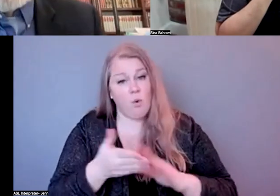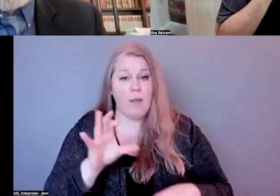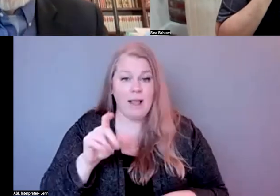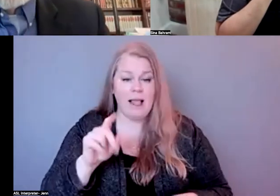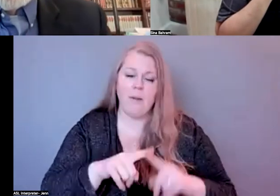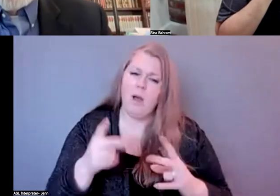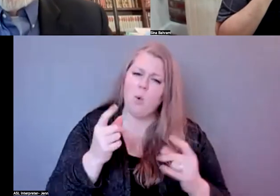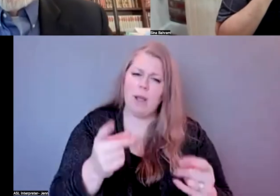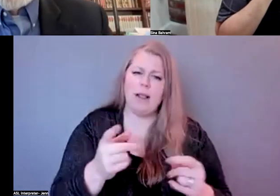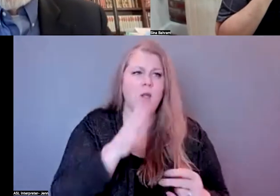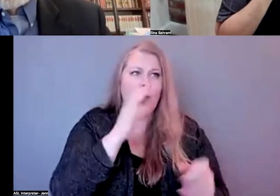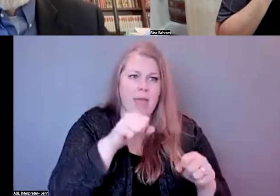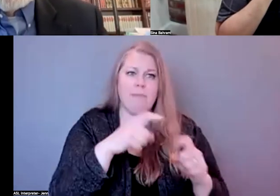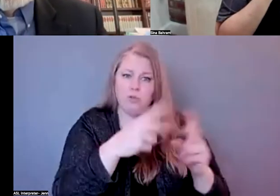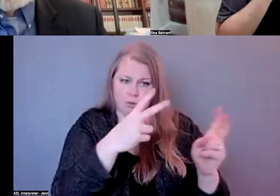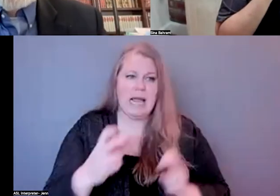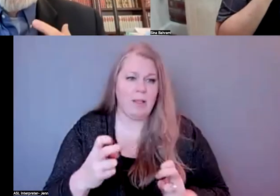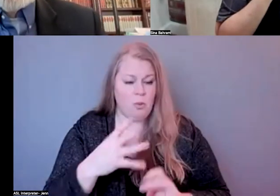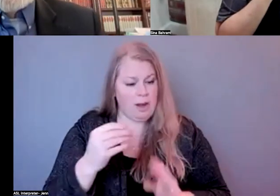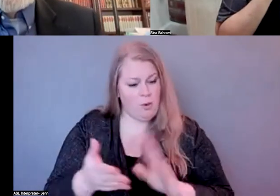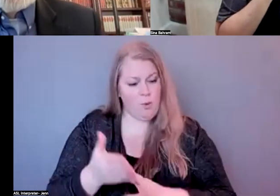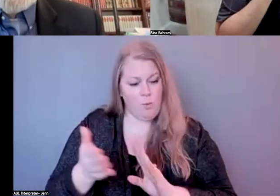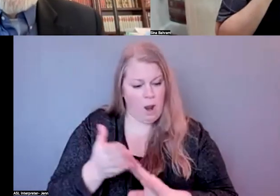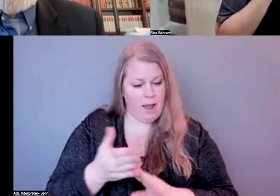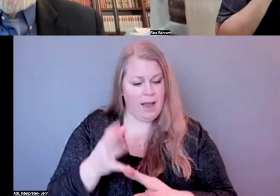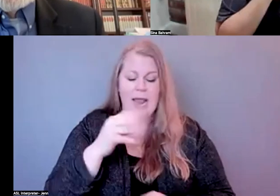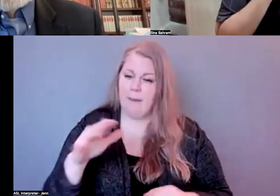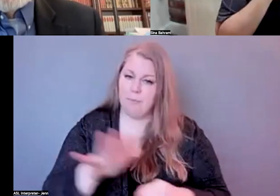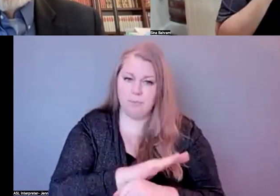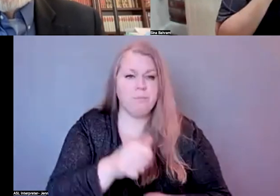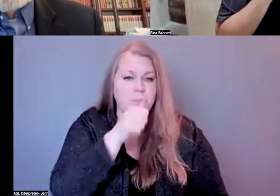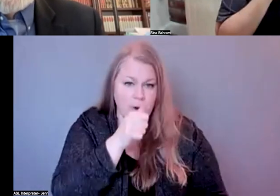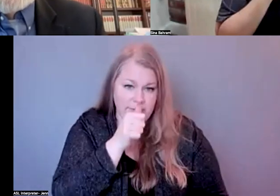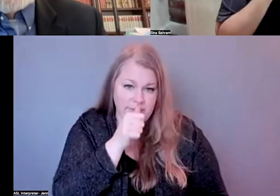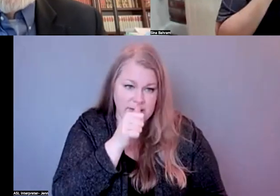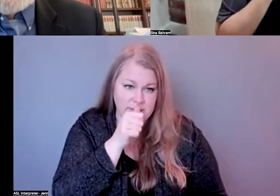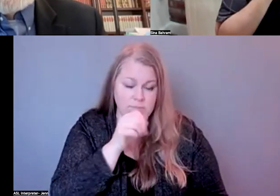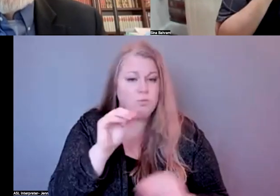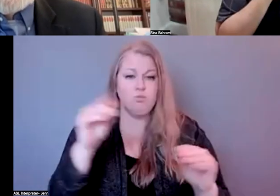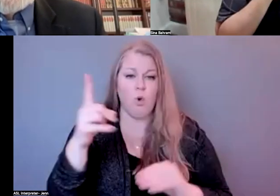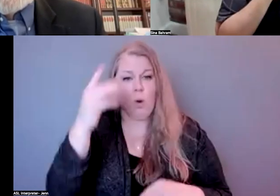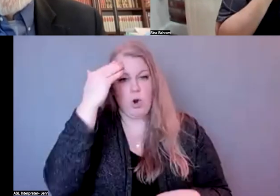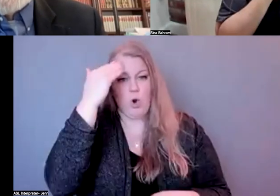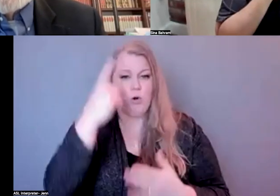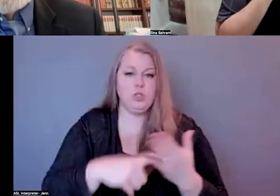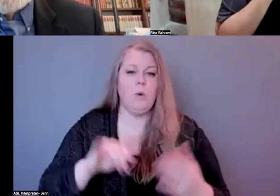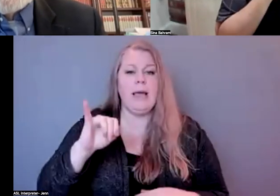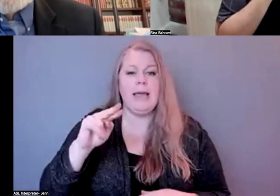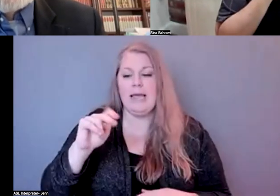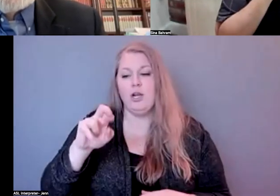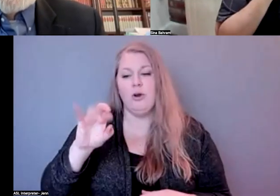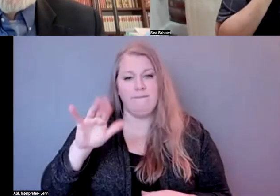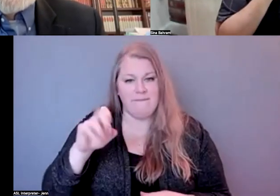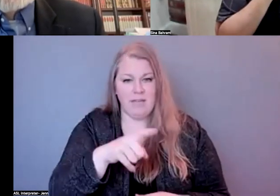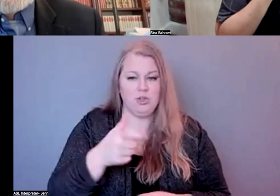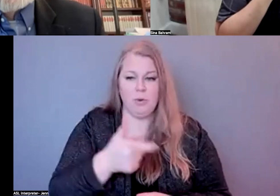quickly it will be downloadable and run, so it can be completely private. So nobody knows what interfaces you're pointing it to.